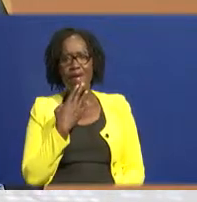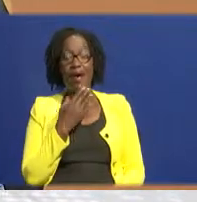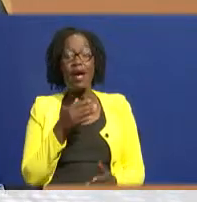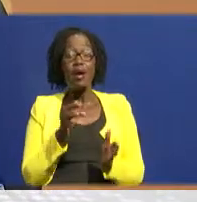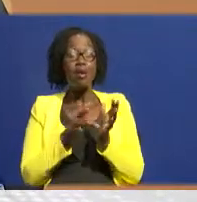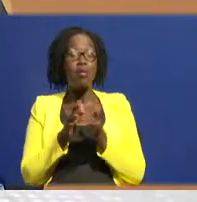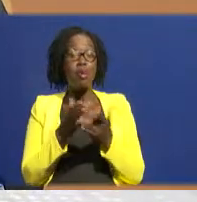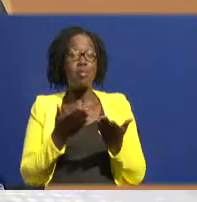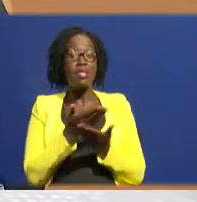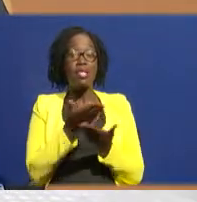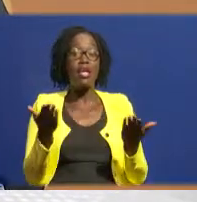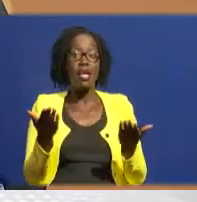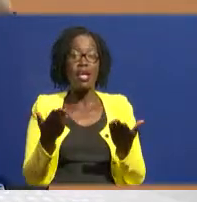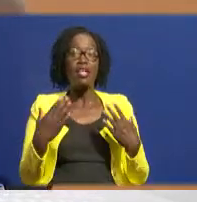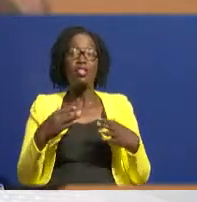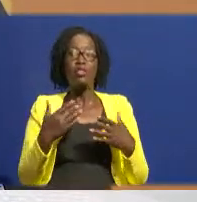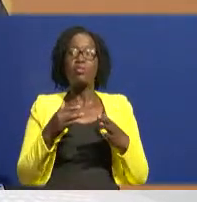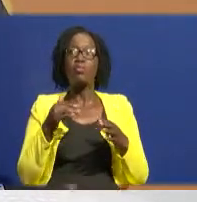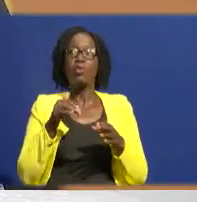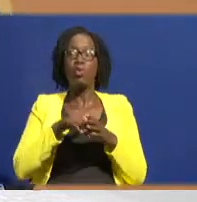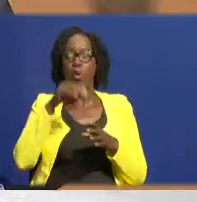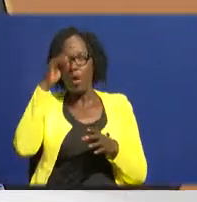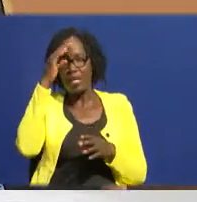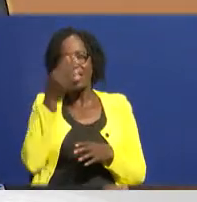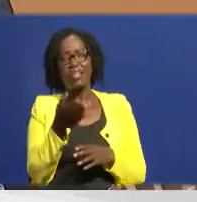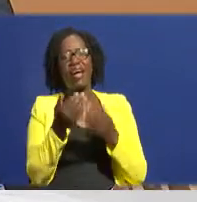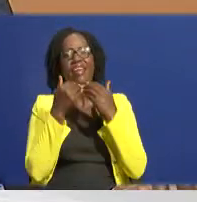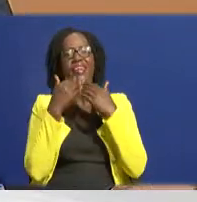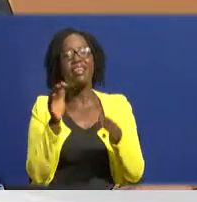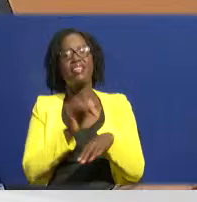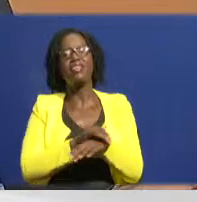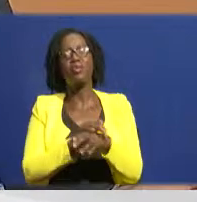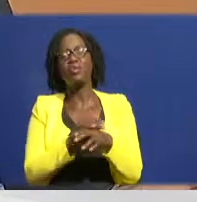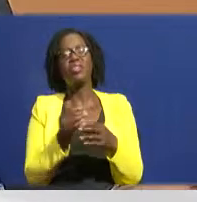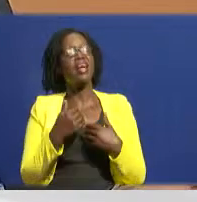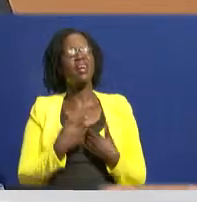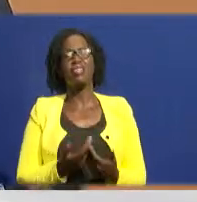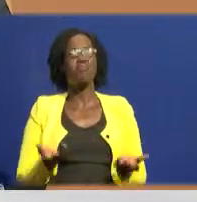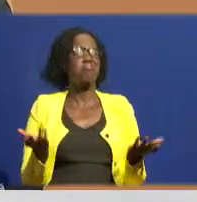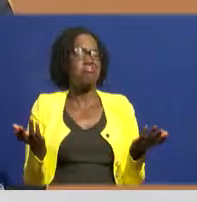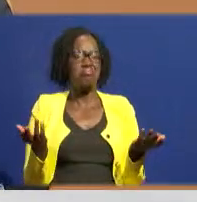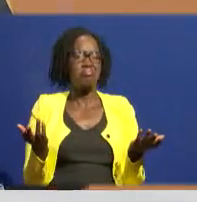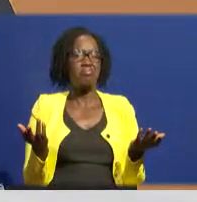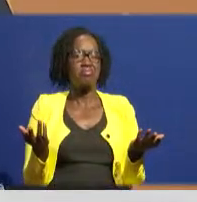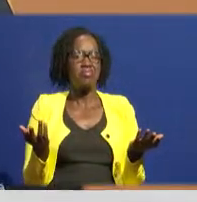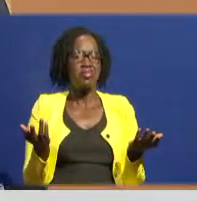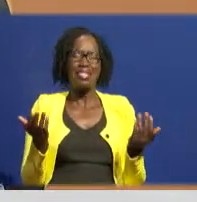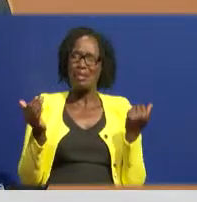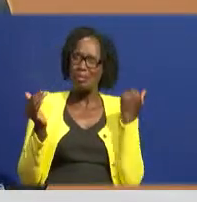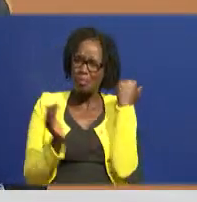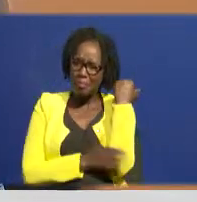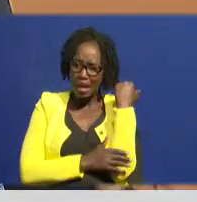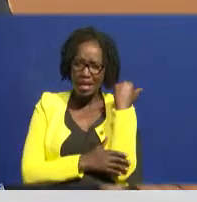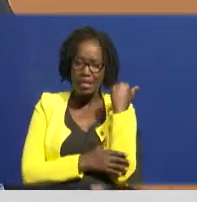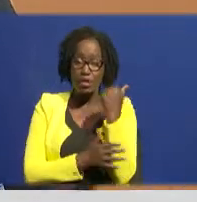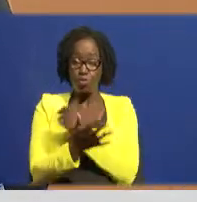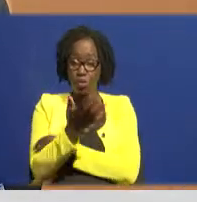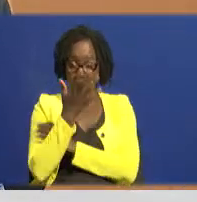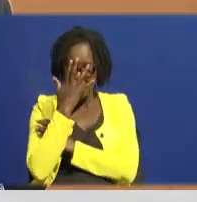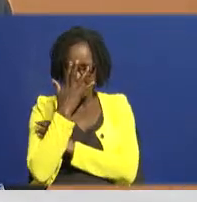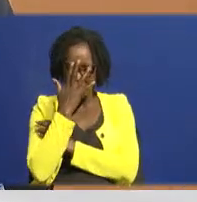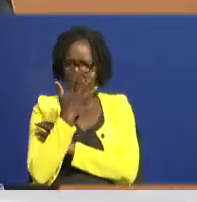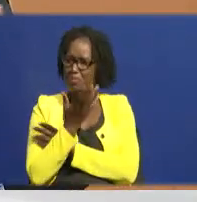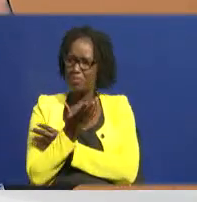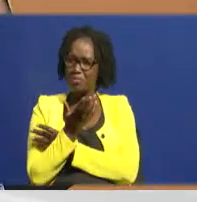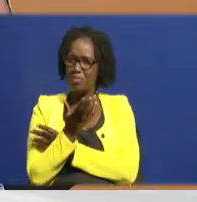biblically, those guys that went into alcoholism, there is nothing good that came out of them. It was all bad, it was all shame, it